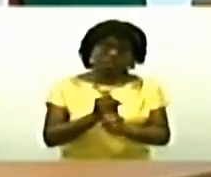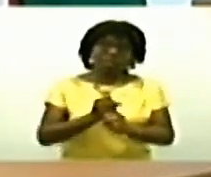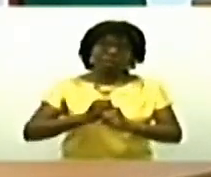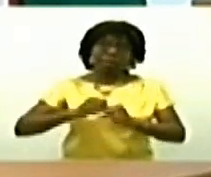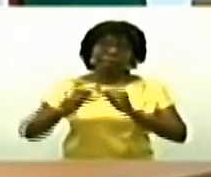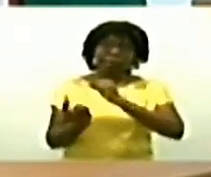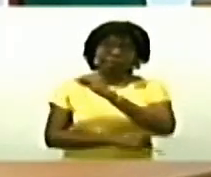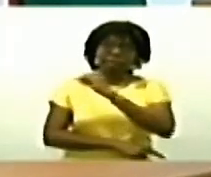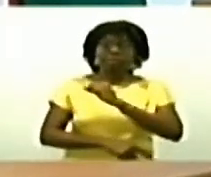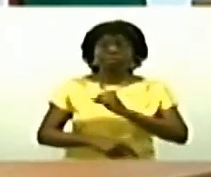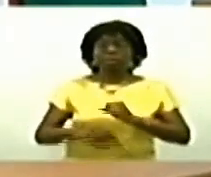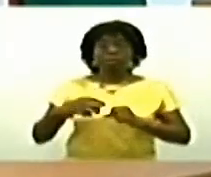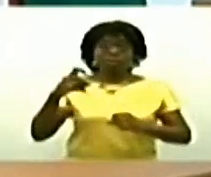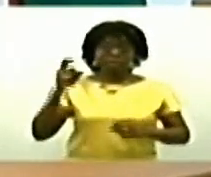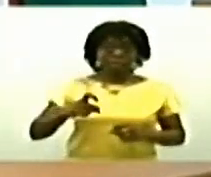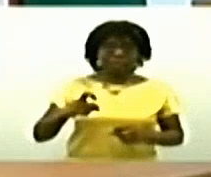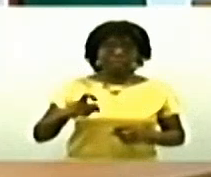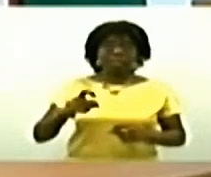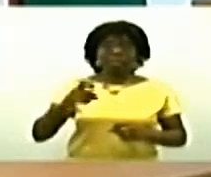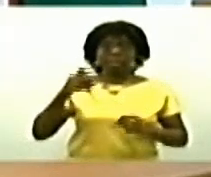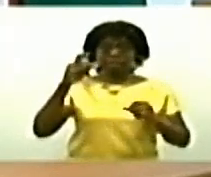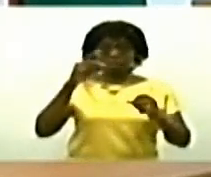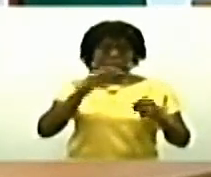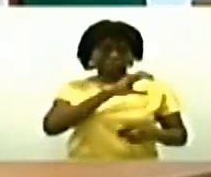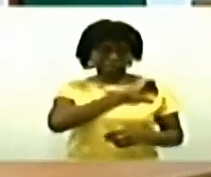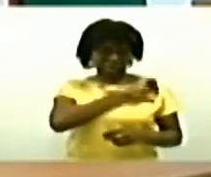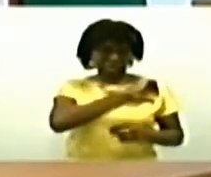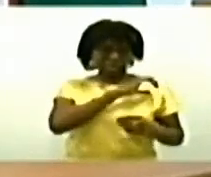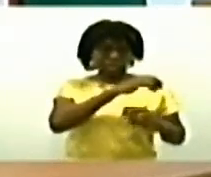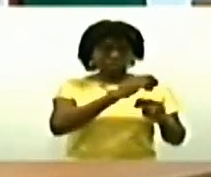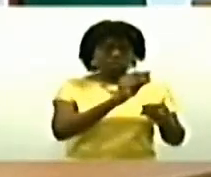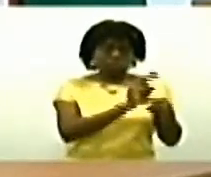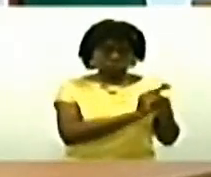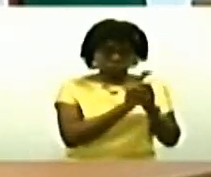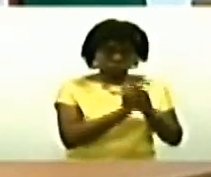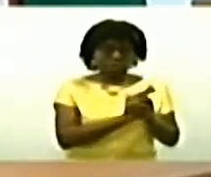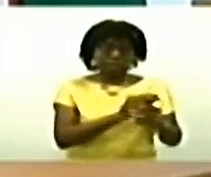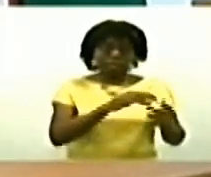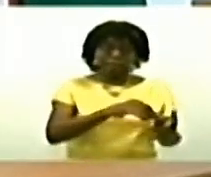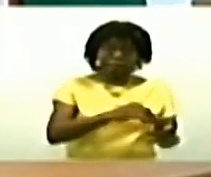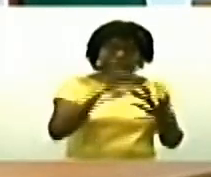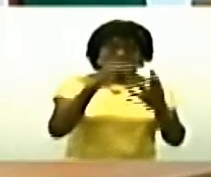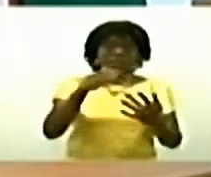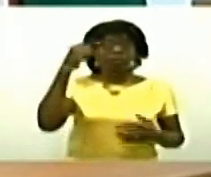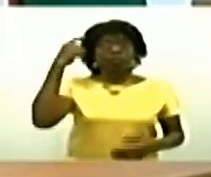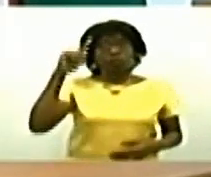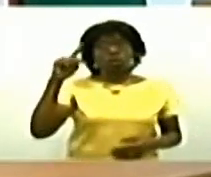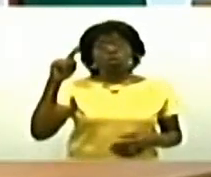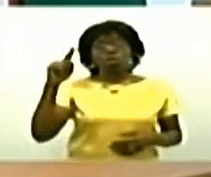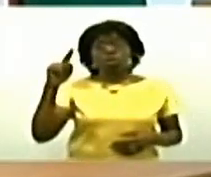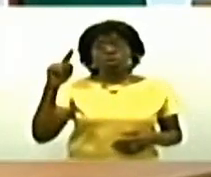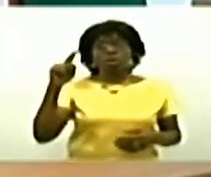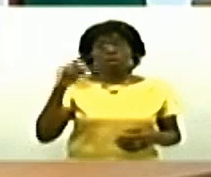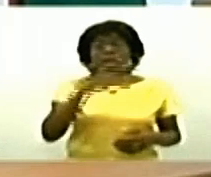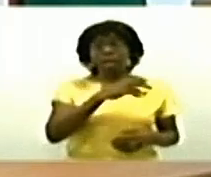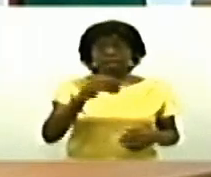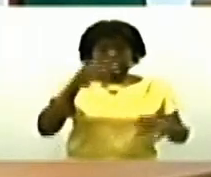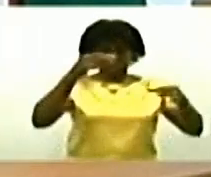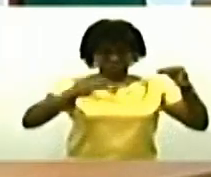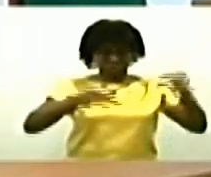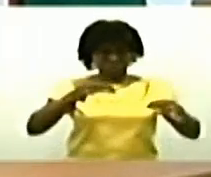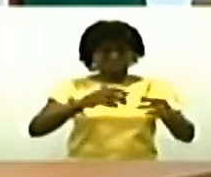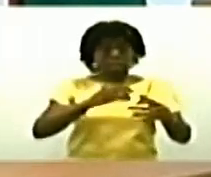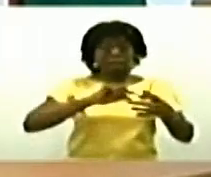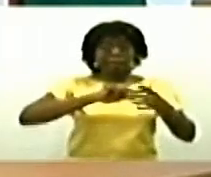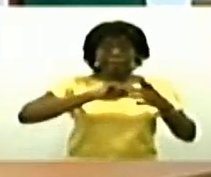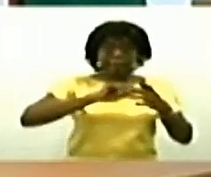We need a dedicated section in the police force, a unit specifically set up, and a court